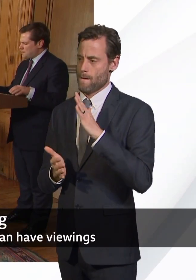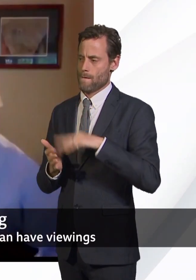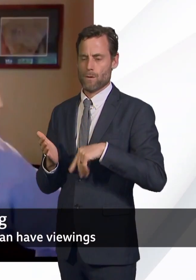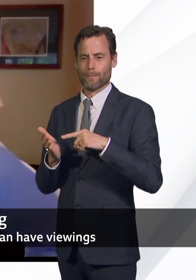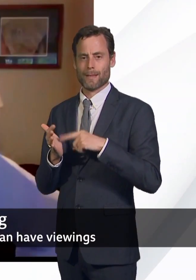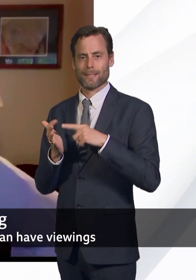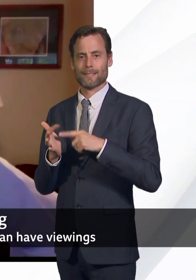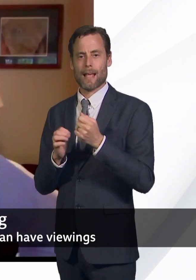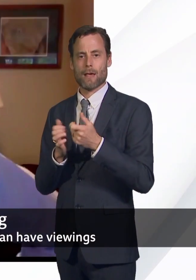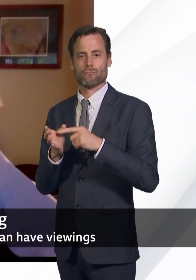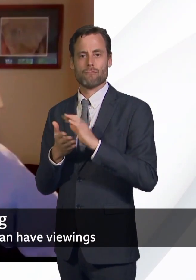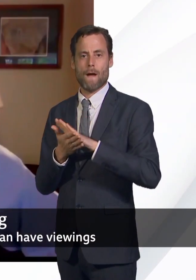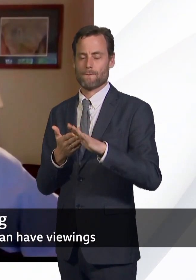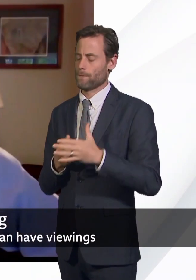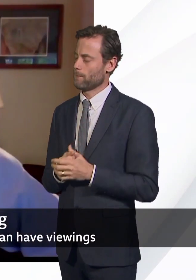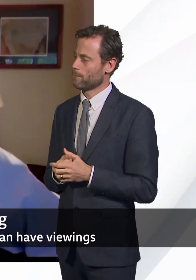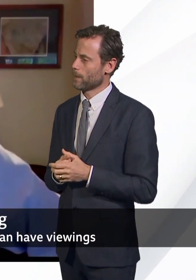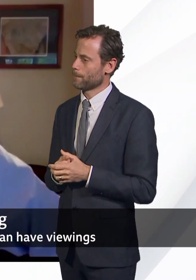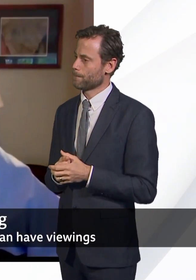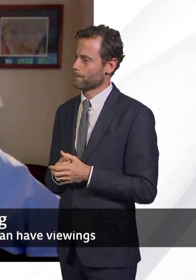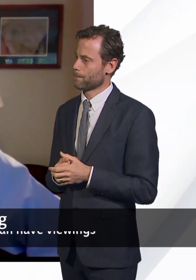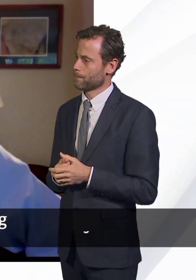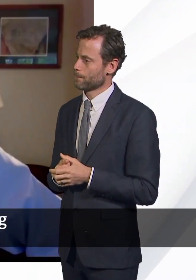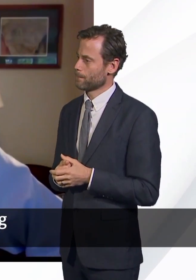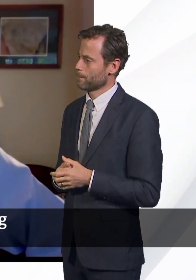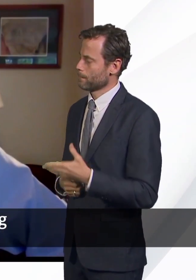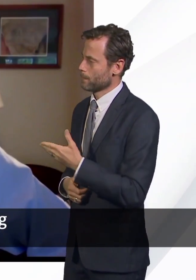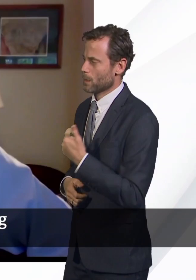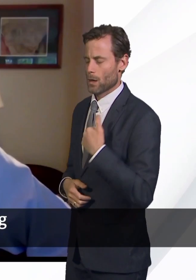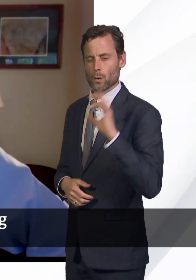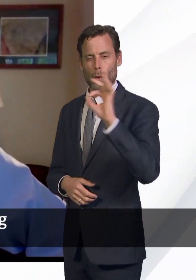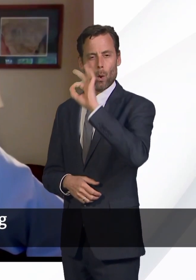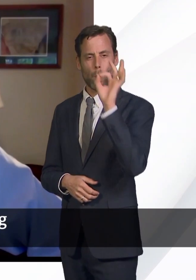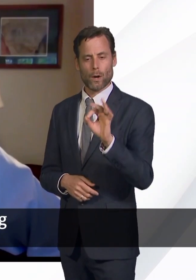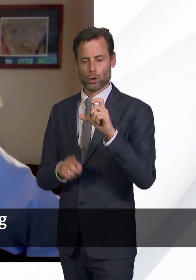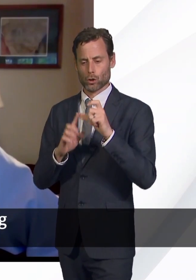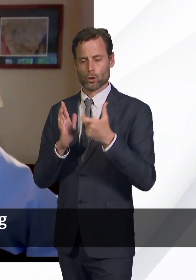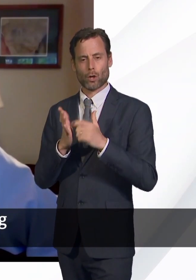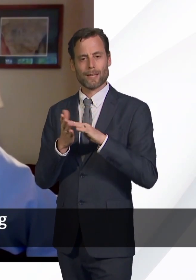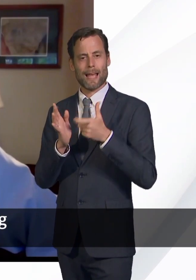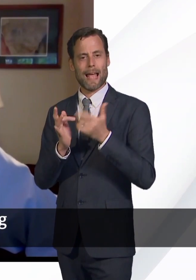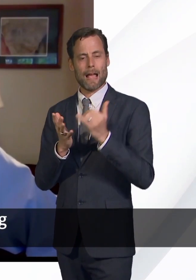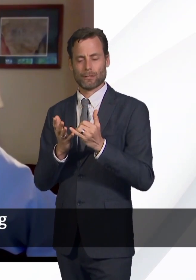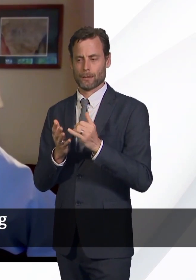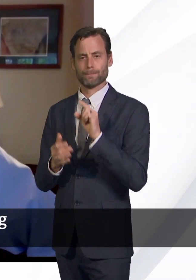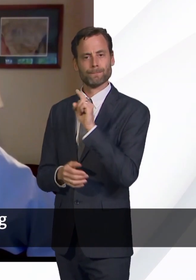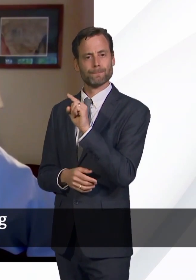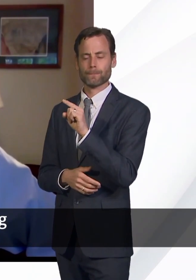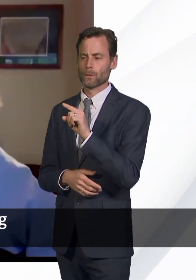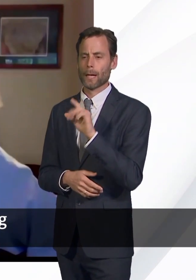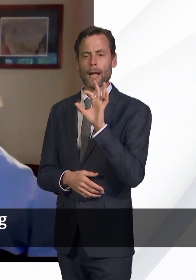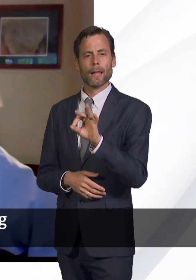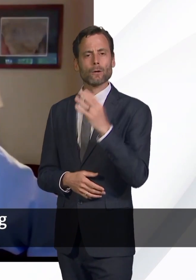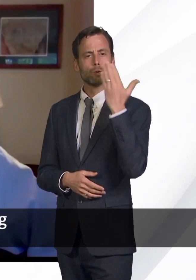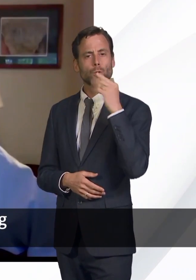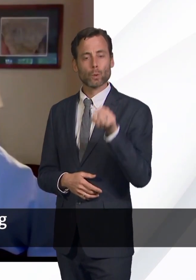Thank you, Secretary of State. A question for Dr. Harries on schools. The French government has said that children